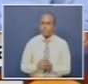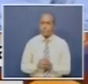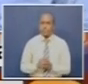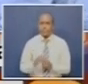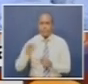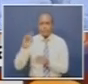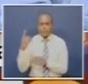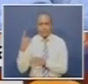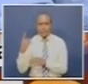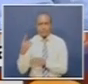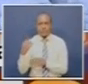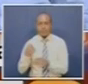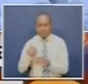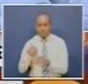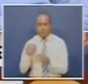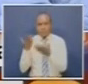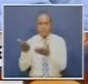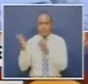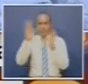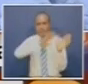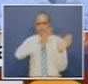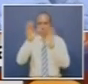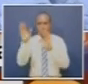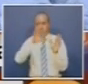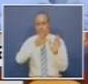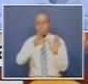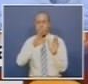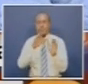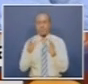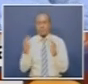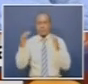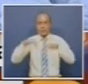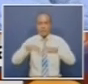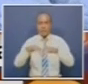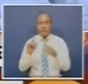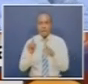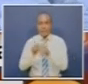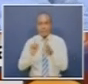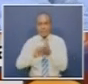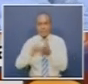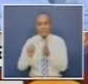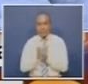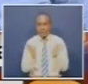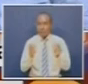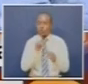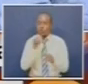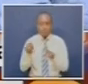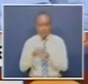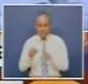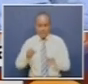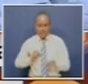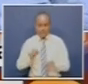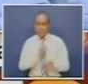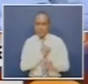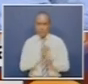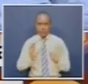First and foremost, I was in the Wiper rally, also in my capacity as Secretary General, not as necessarily Mombasa Senator. Right. But